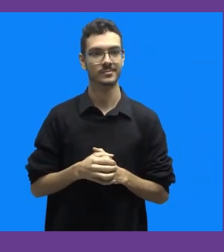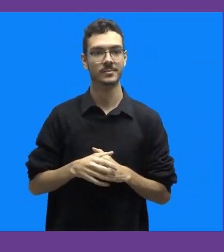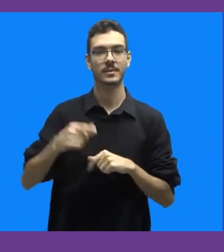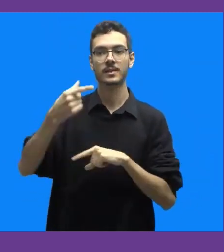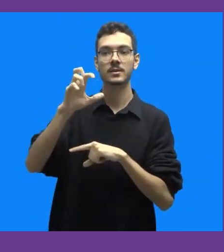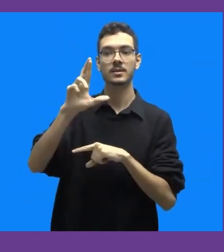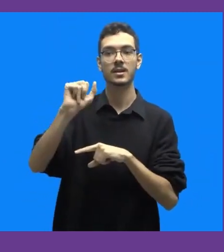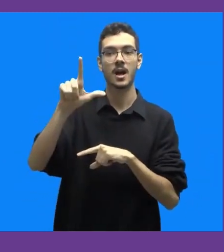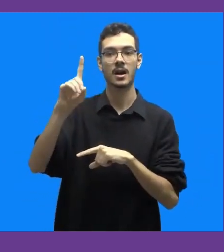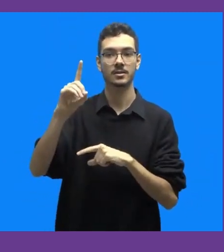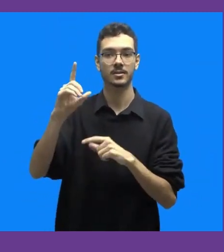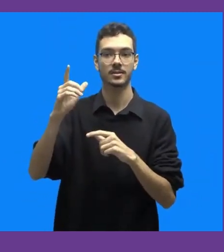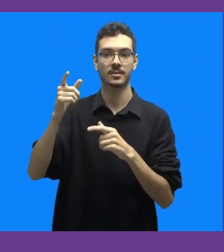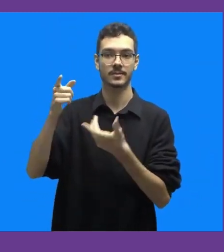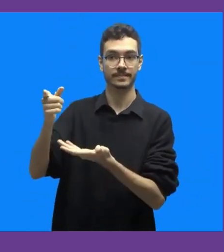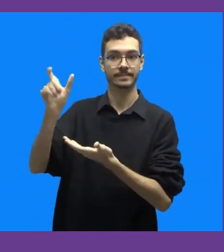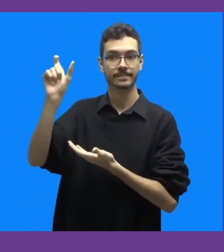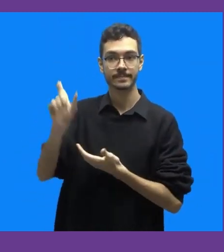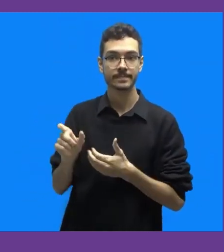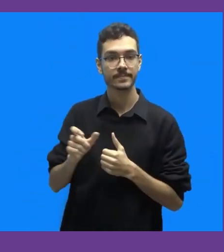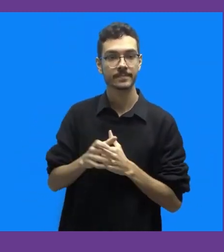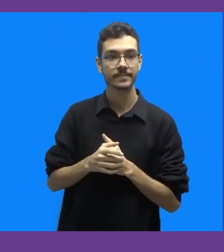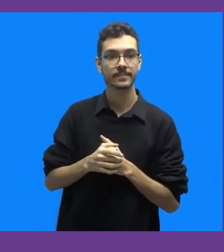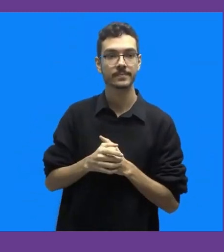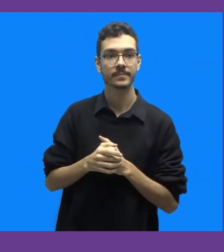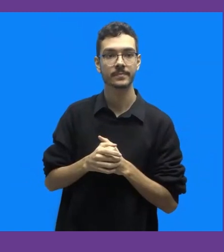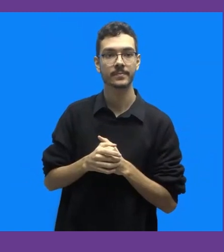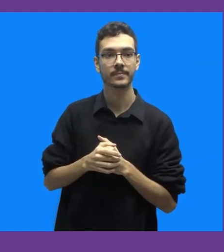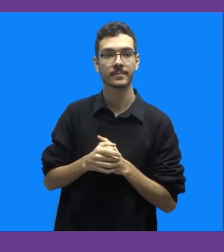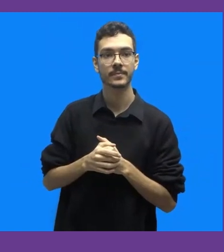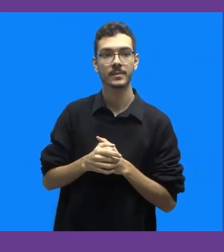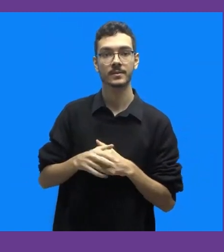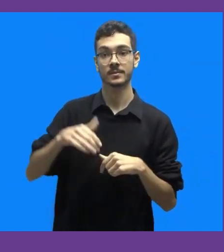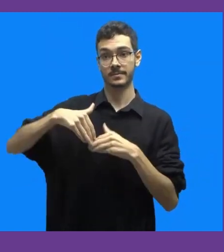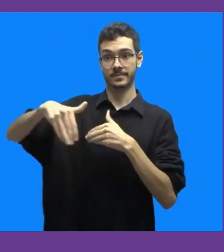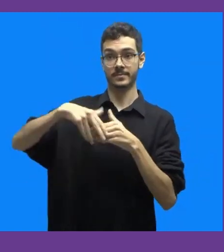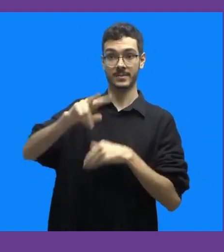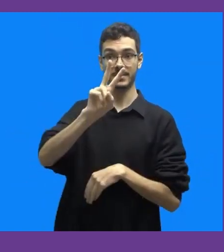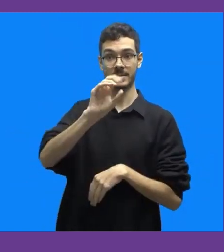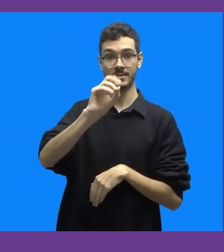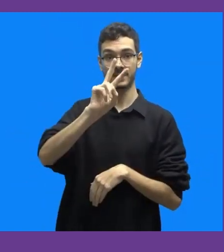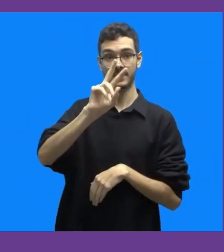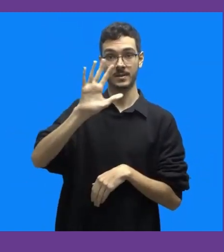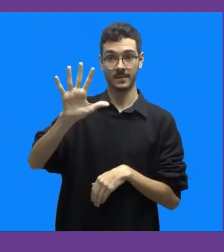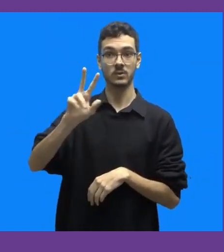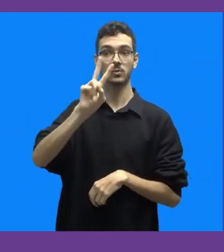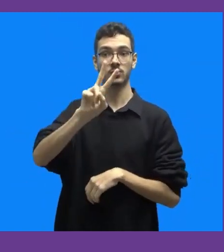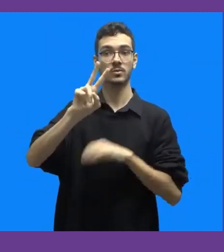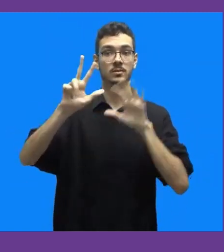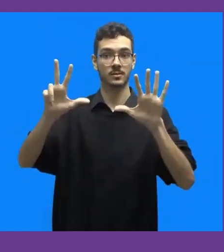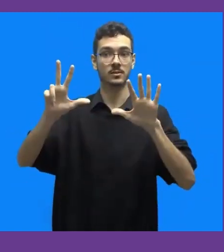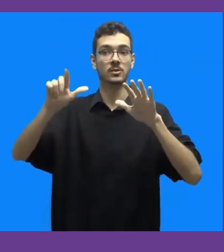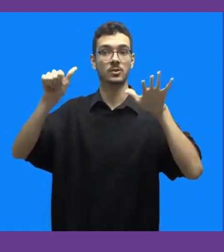June 28 in 2025, customers will be able to file complaints before national courts